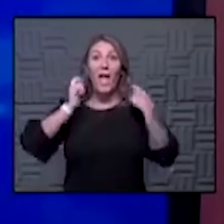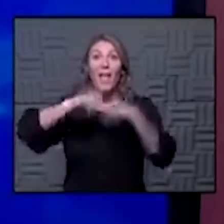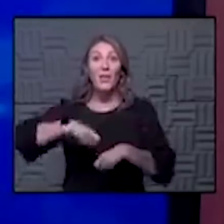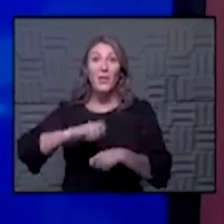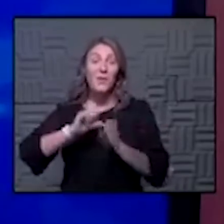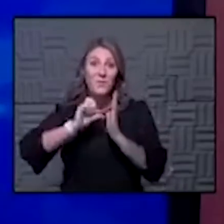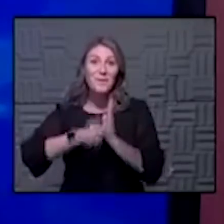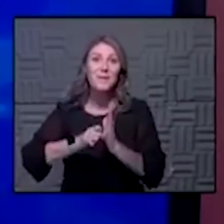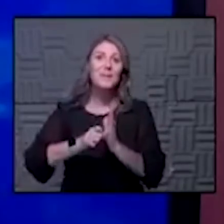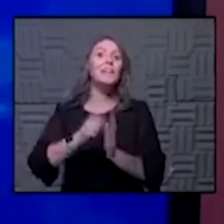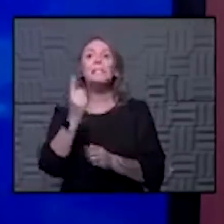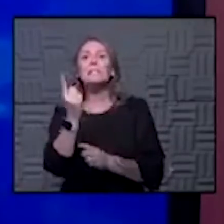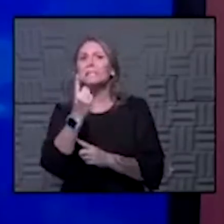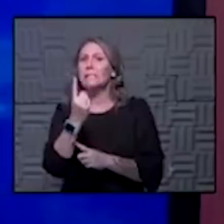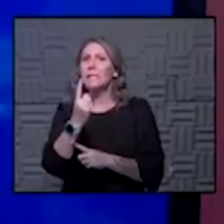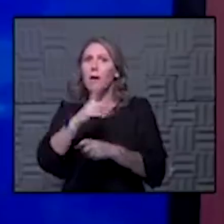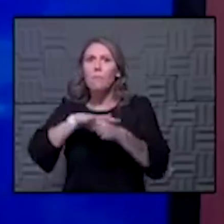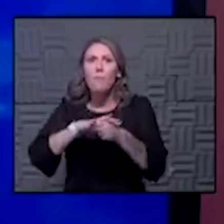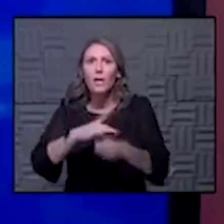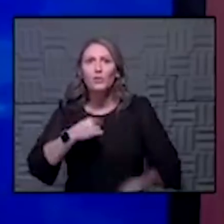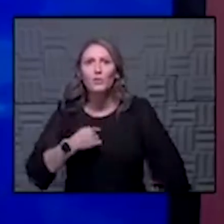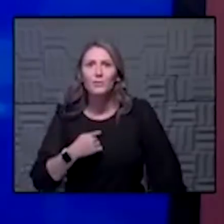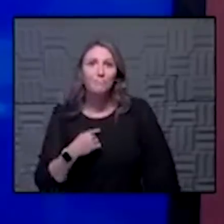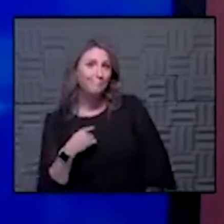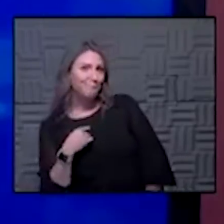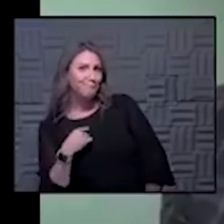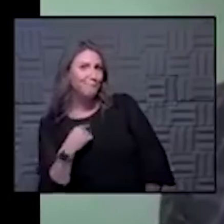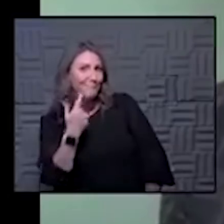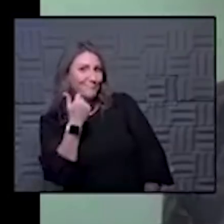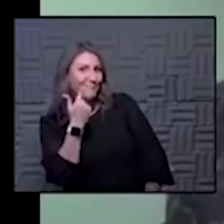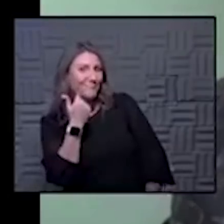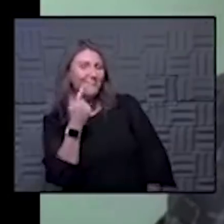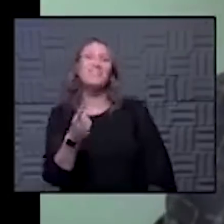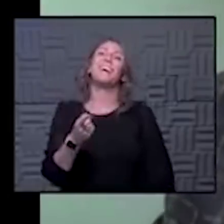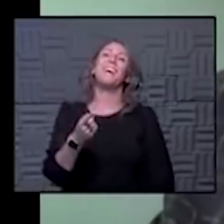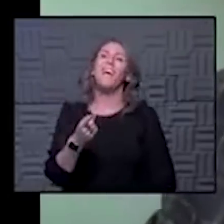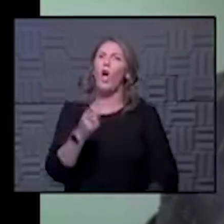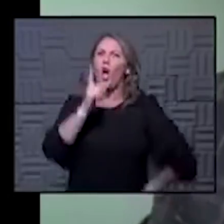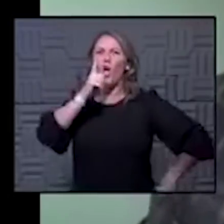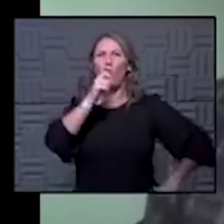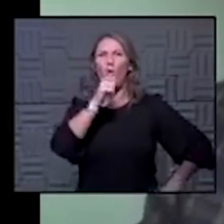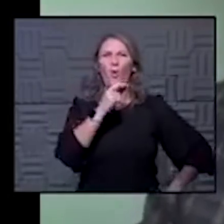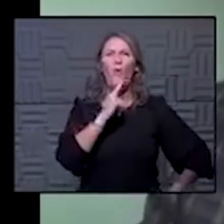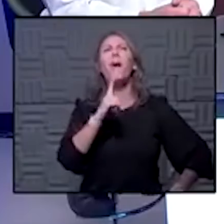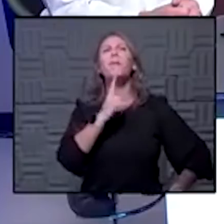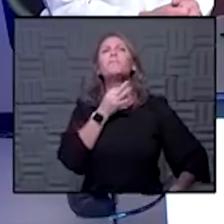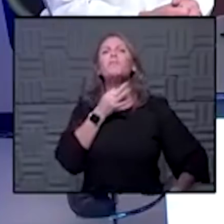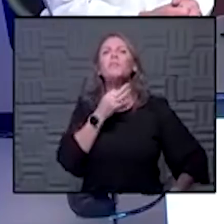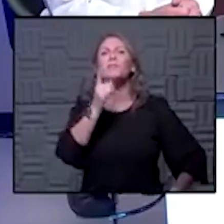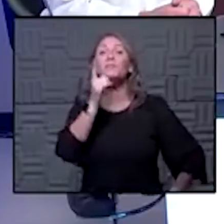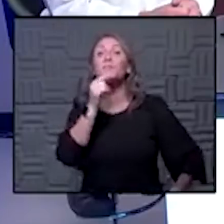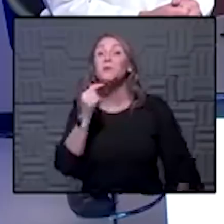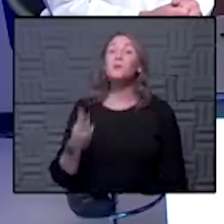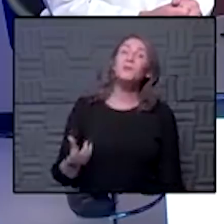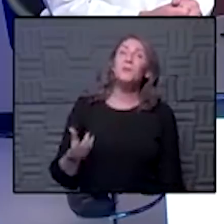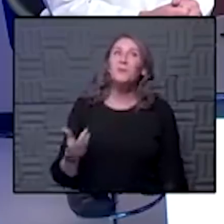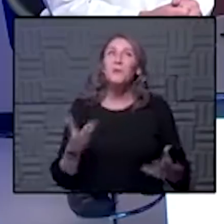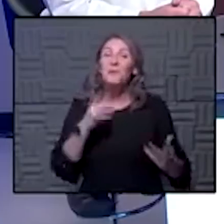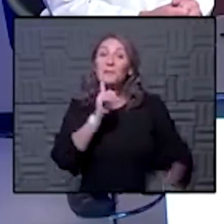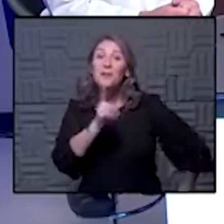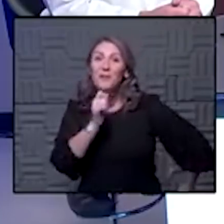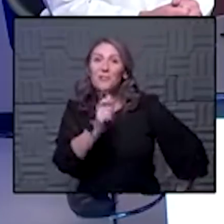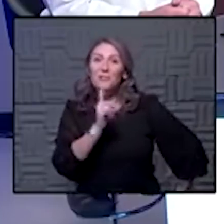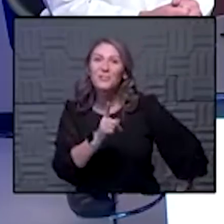Someone keeps pressuring me about that. Who could that be? Who could that be? Yeah. I don't know. I'm not